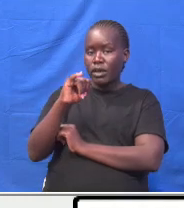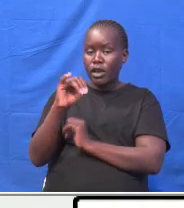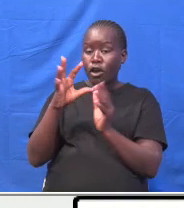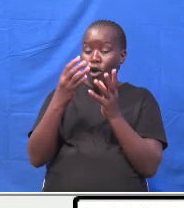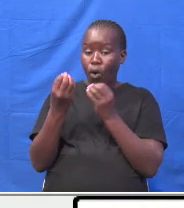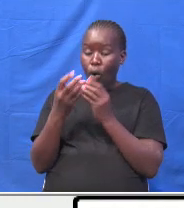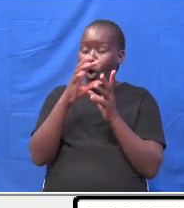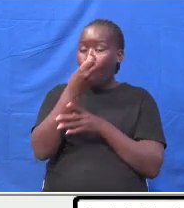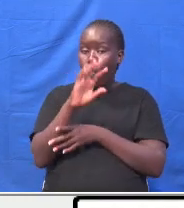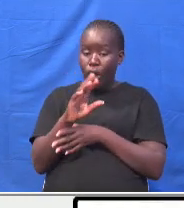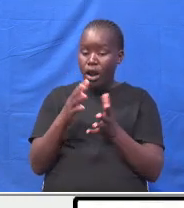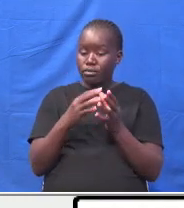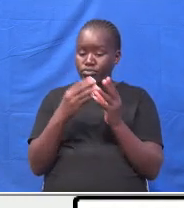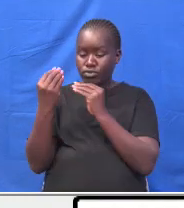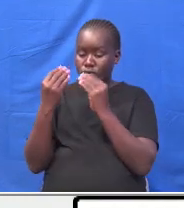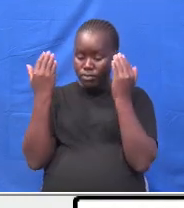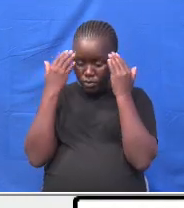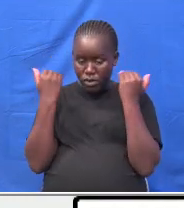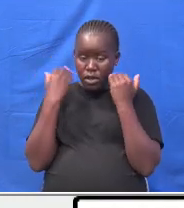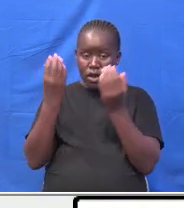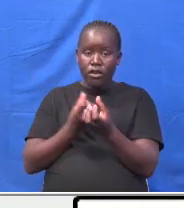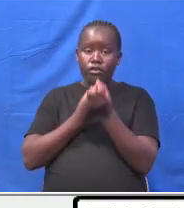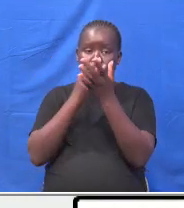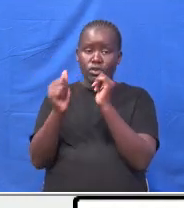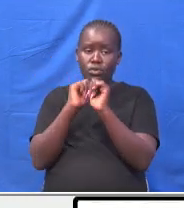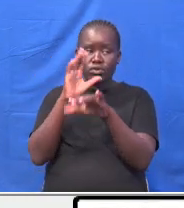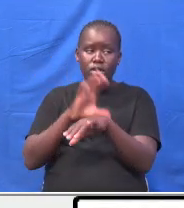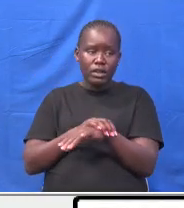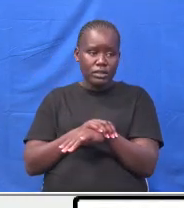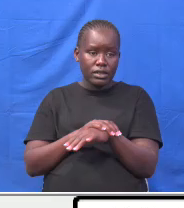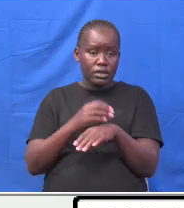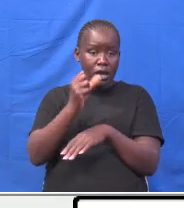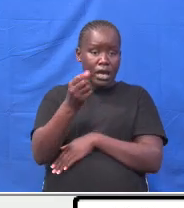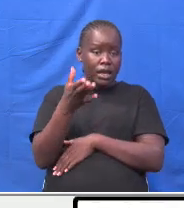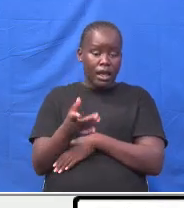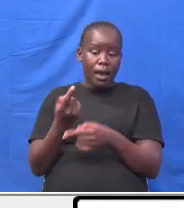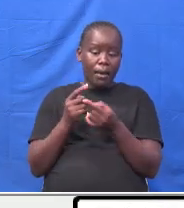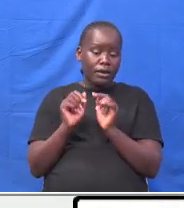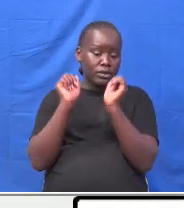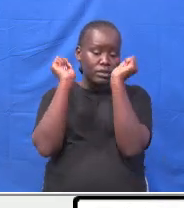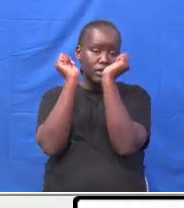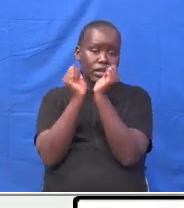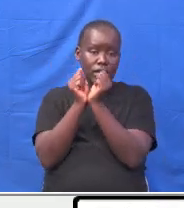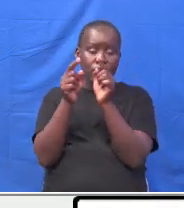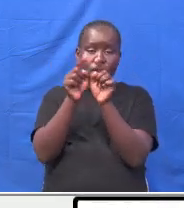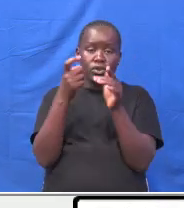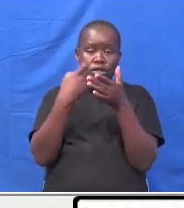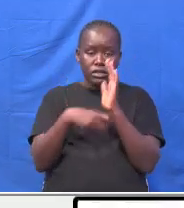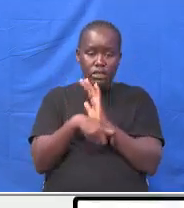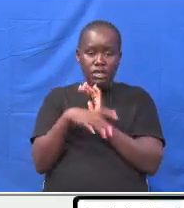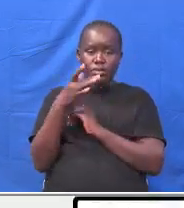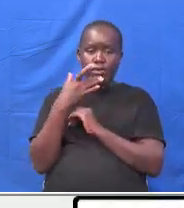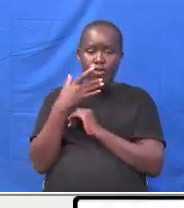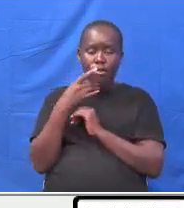guilty as alleged. The information we're receiving, he's just been held here, but he was arrested and charges have been preferred by the